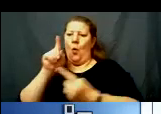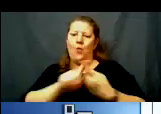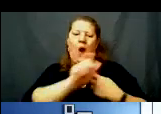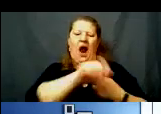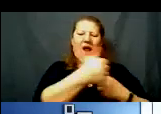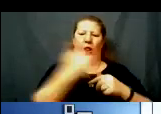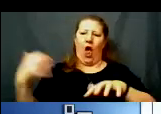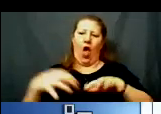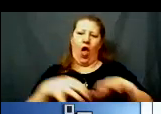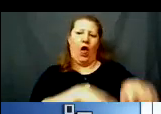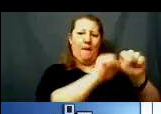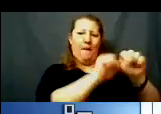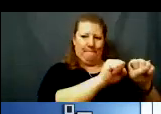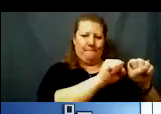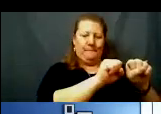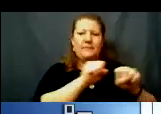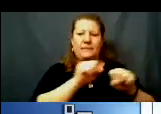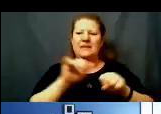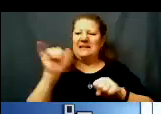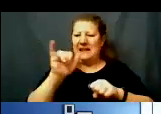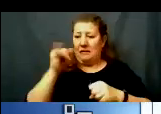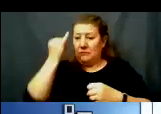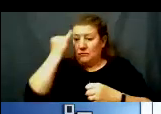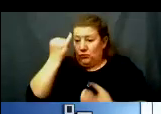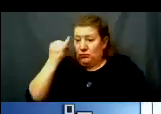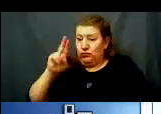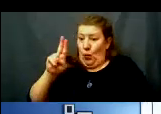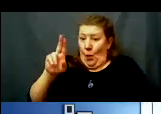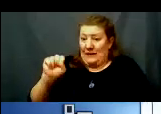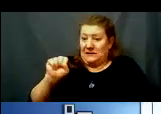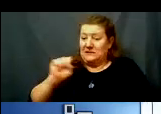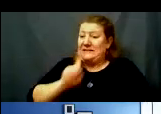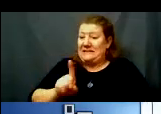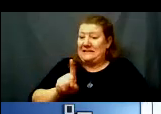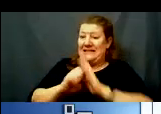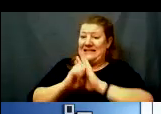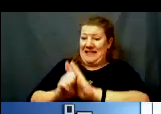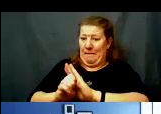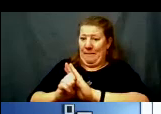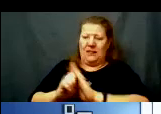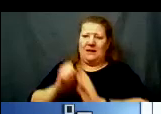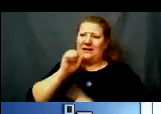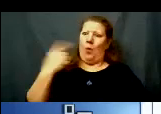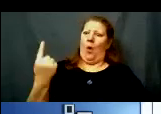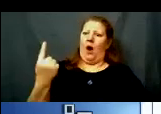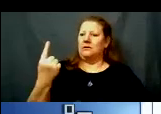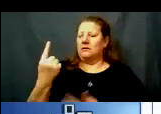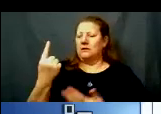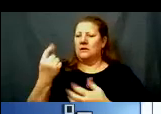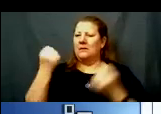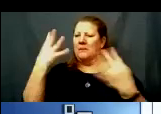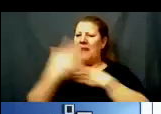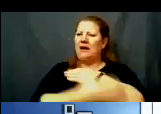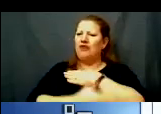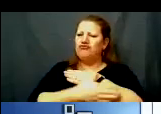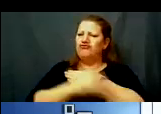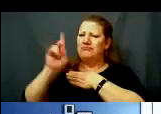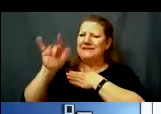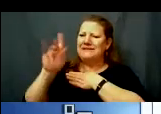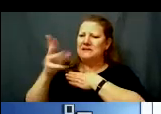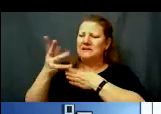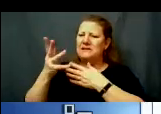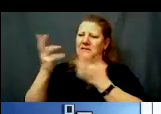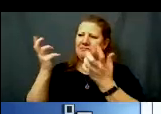United States is an example of settler colonialism, but is not the only one. Many, many countries around the world actually